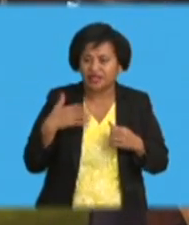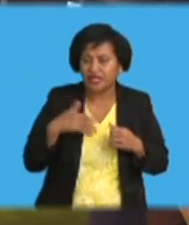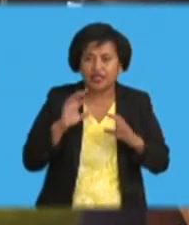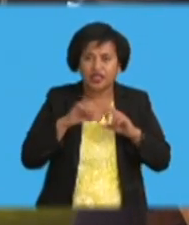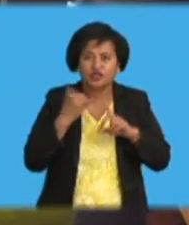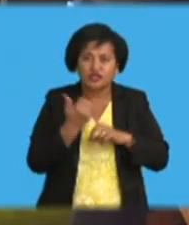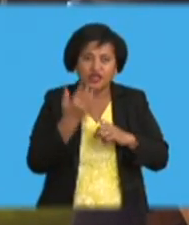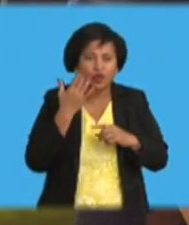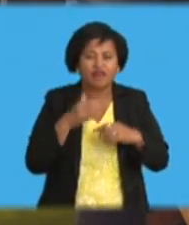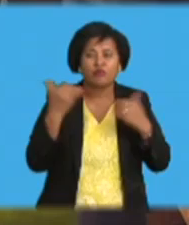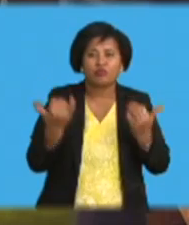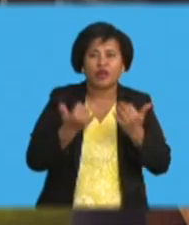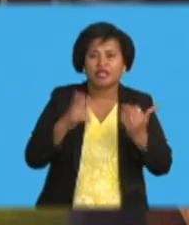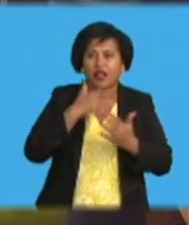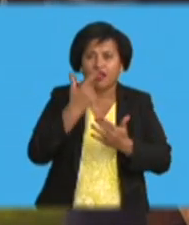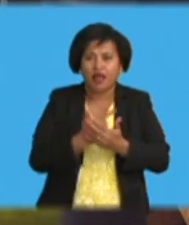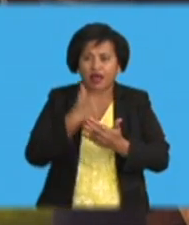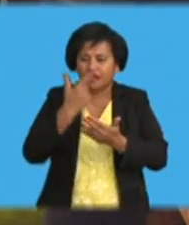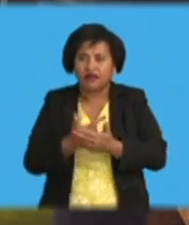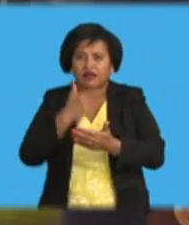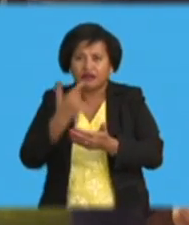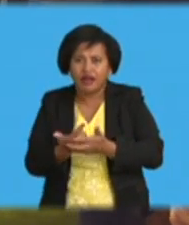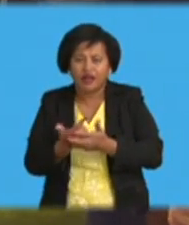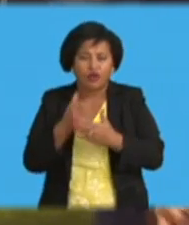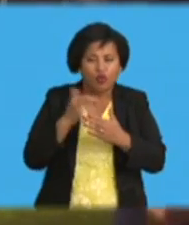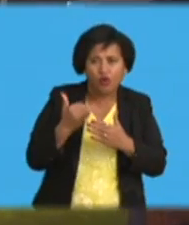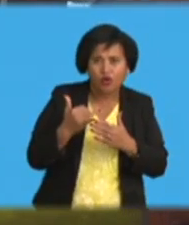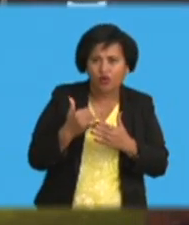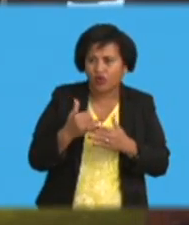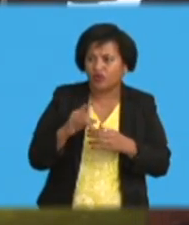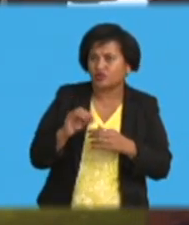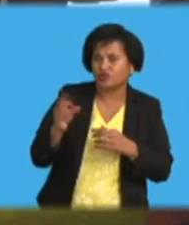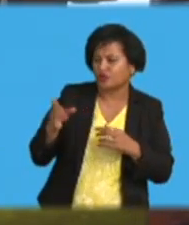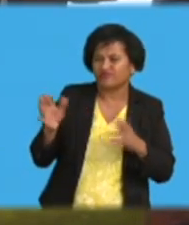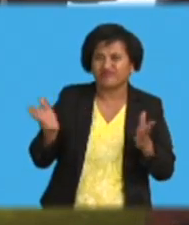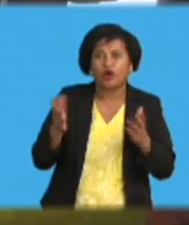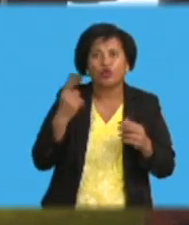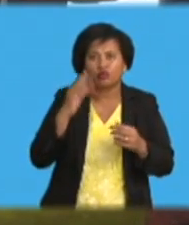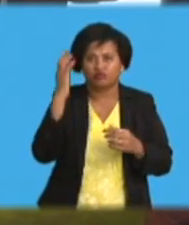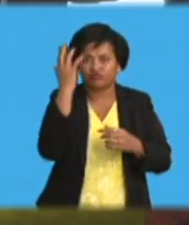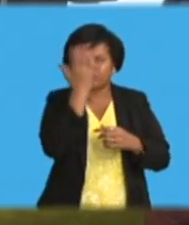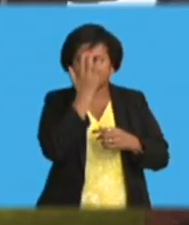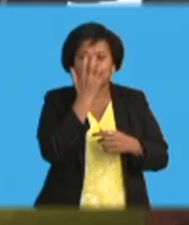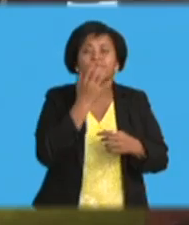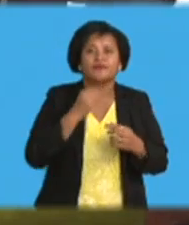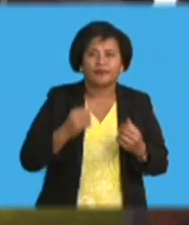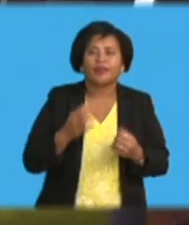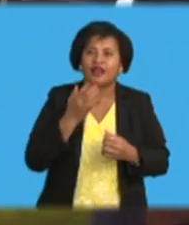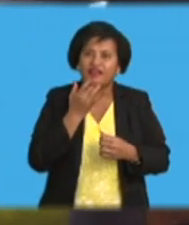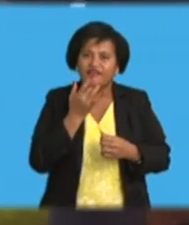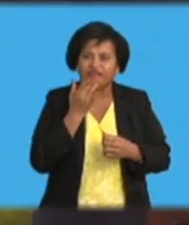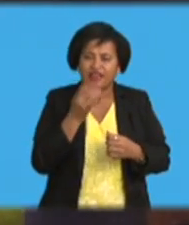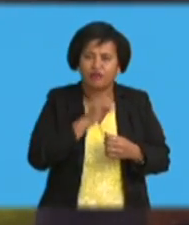truth. And none of us want to enable cowardly individuals who hide behind fake profiles to hurt and target our